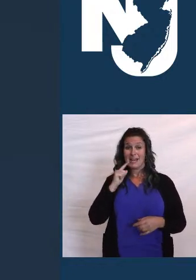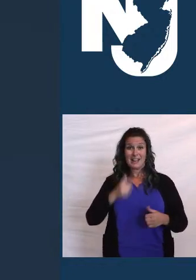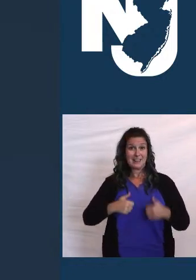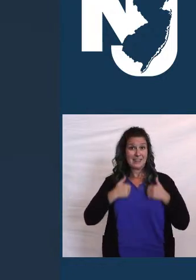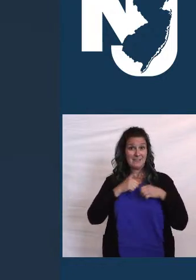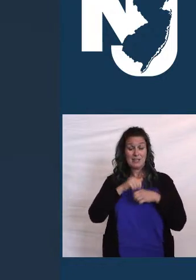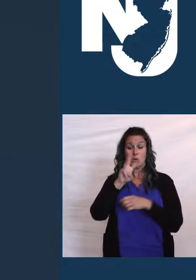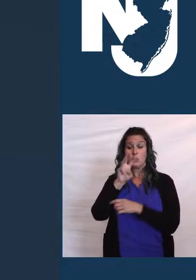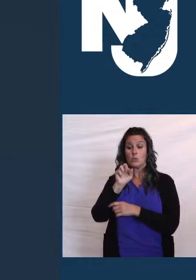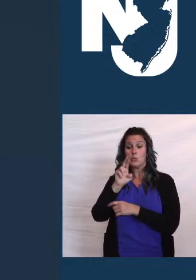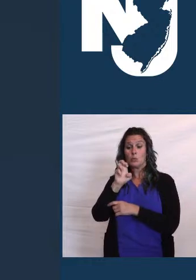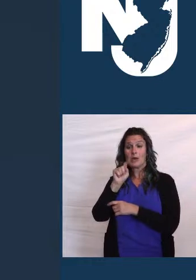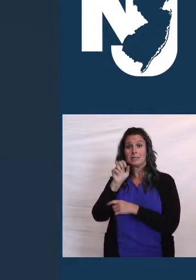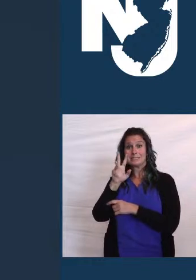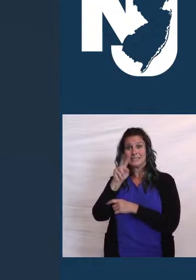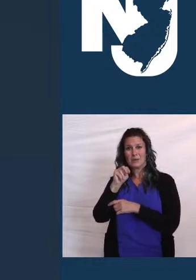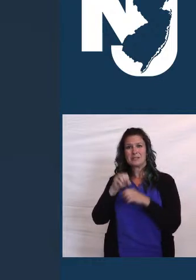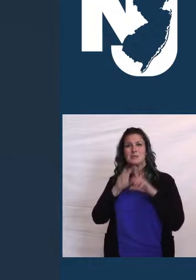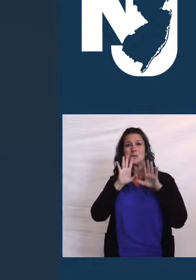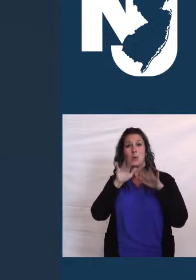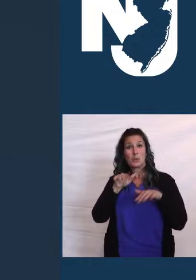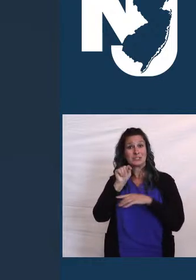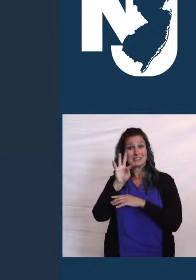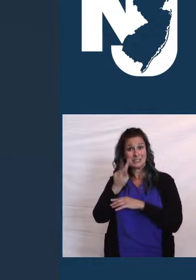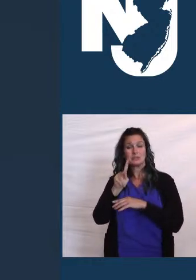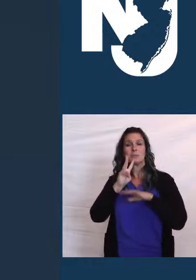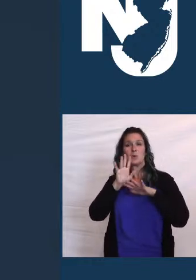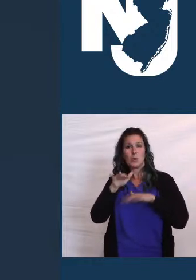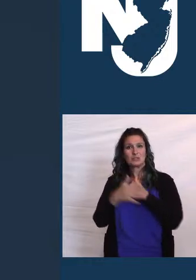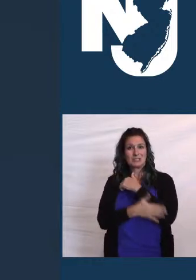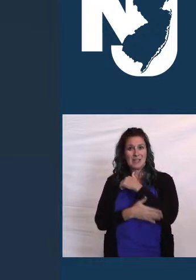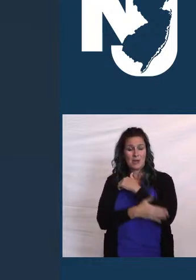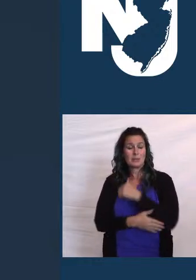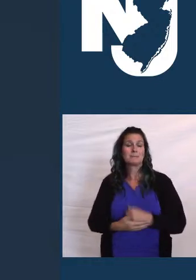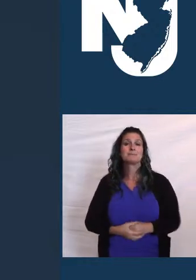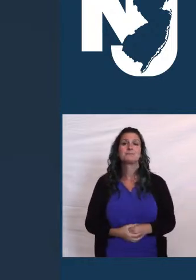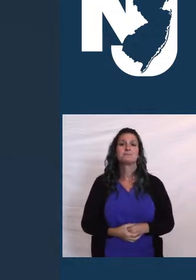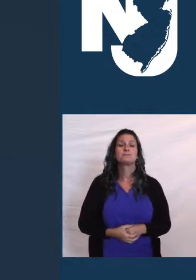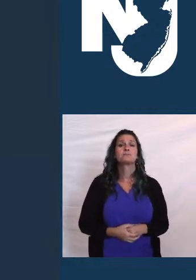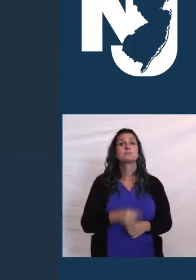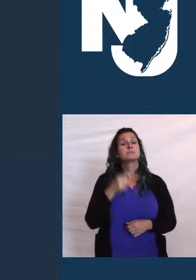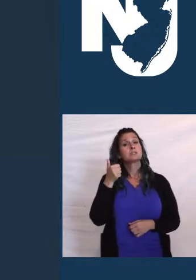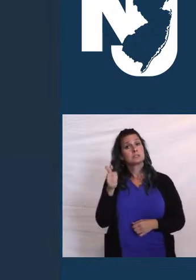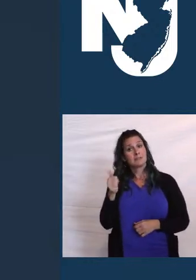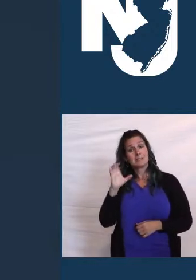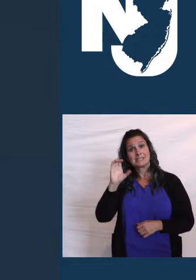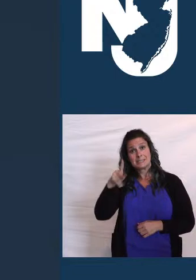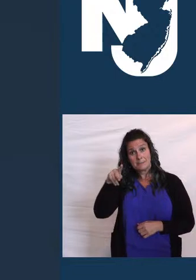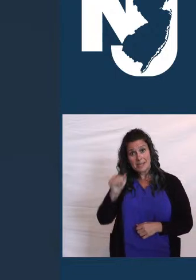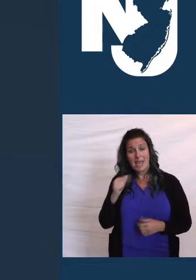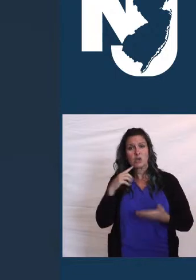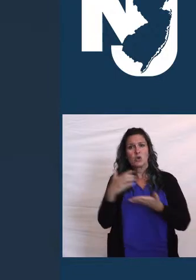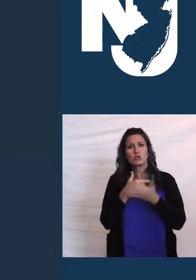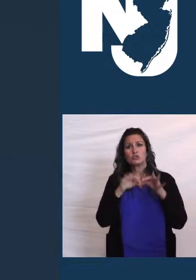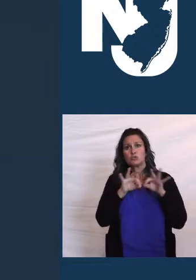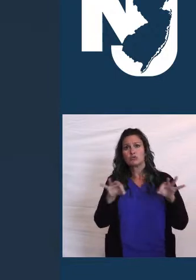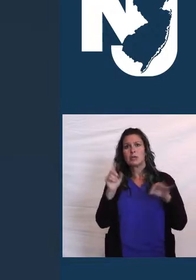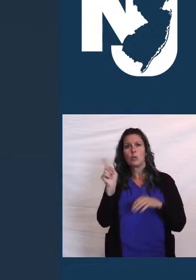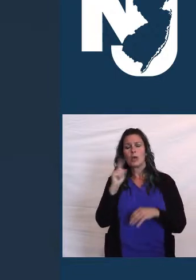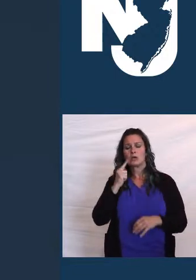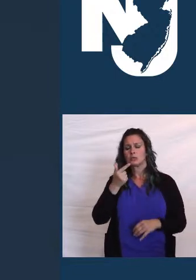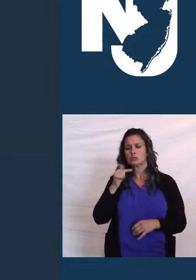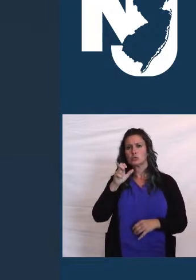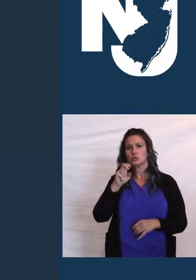section of Ocean Township in Ocean County. Marietta was a CPA, having earned her degree at Georgian